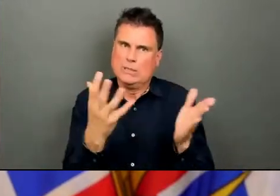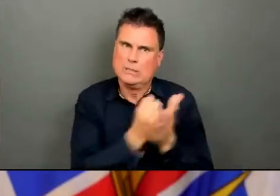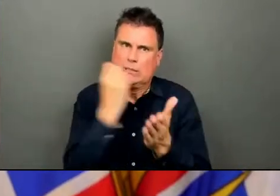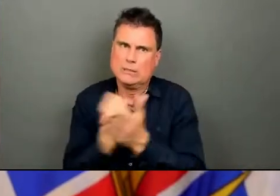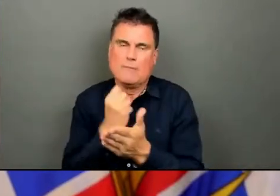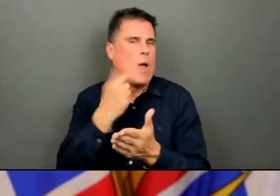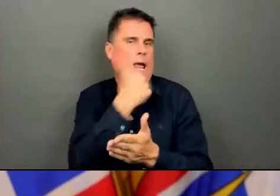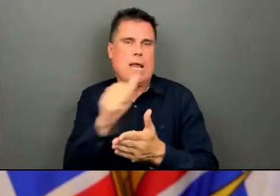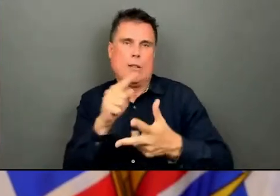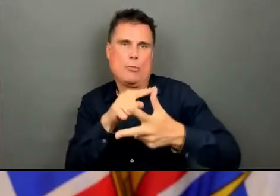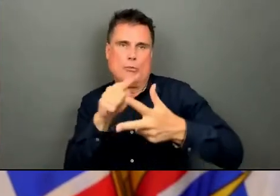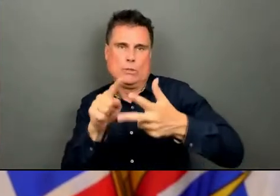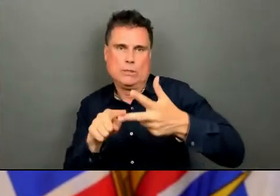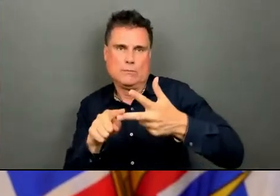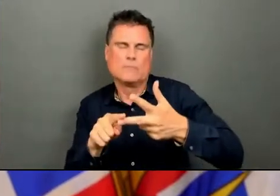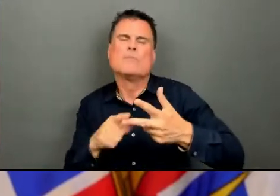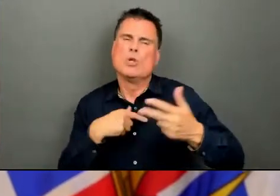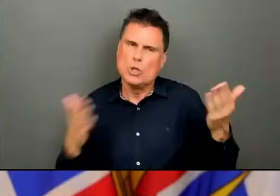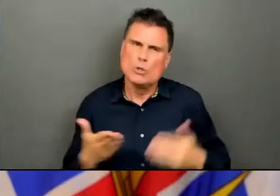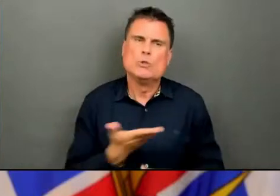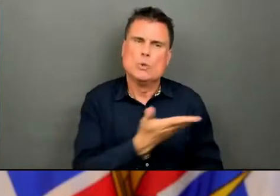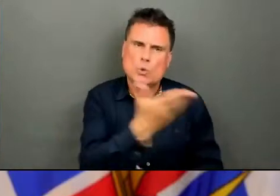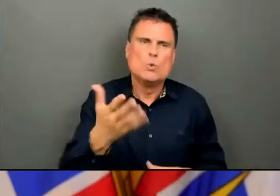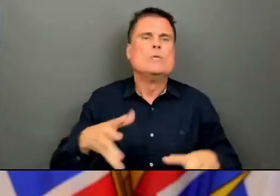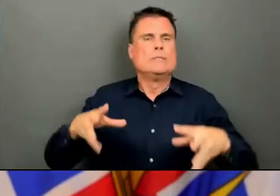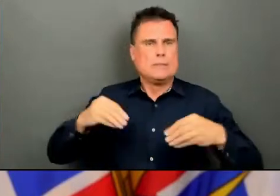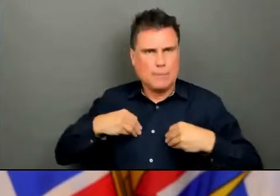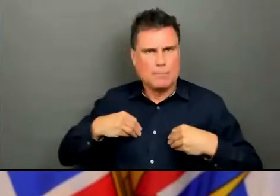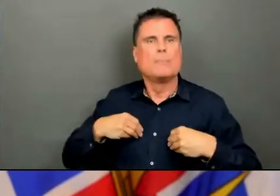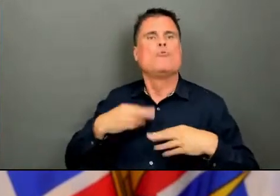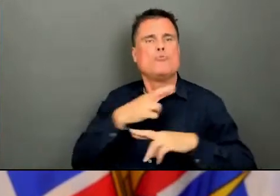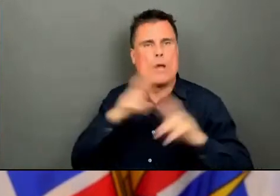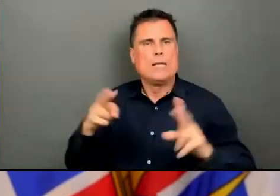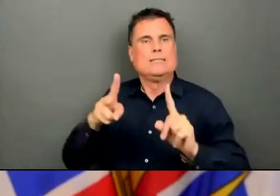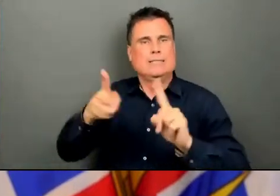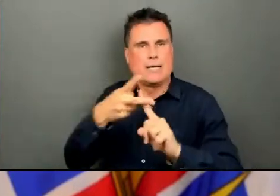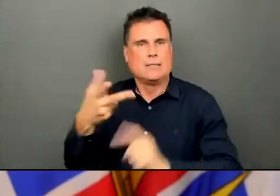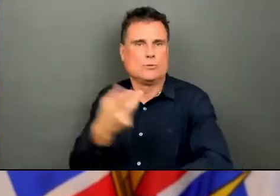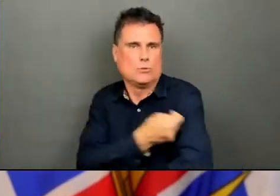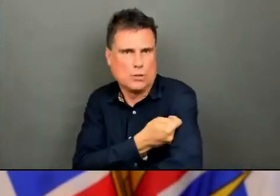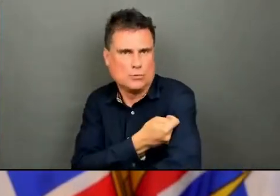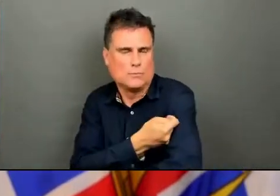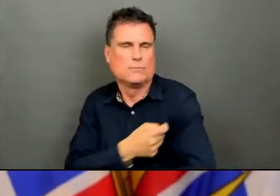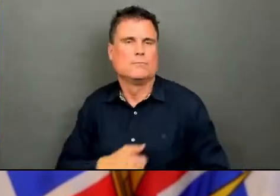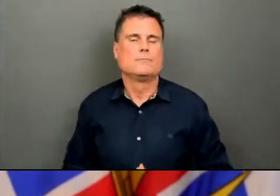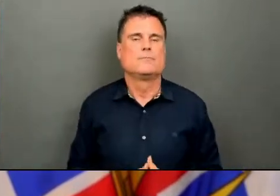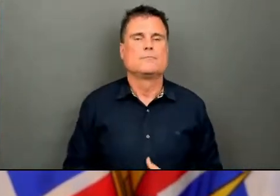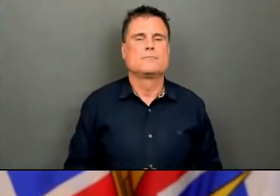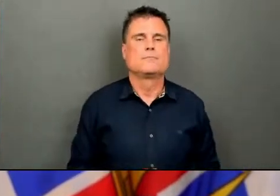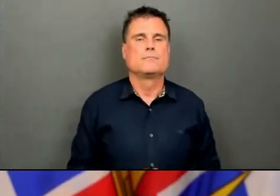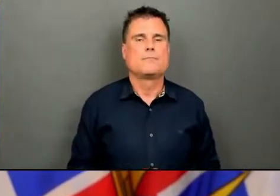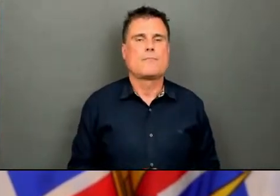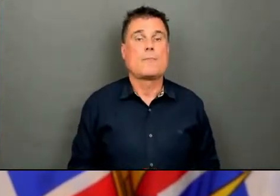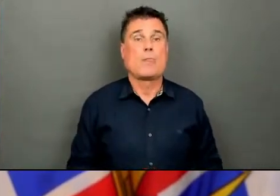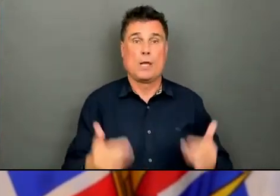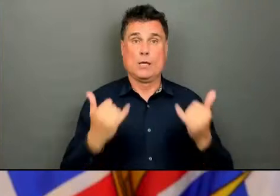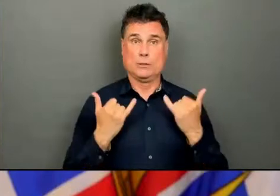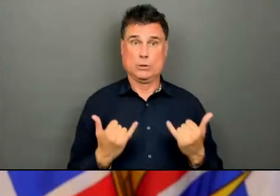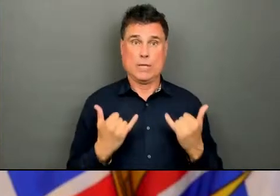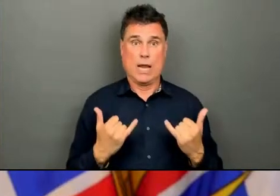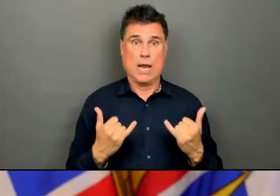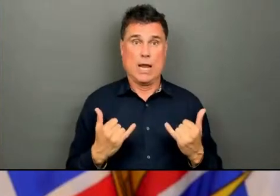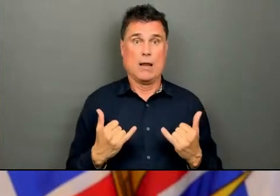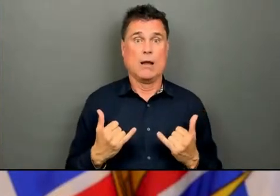we encourage everybody to get that second dose as soon as it's available to you. As well today, the National